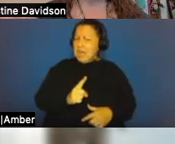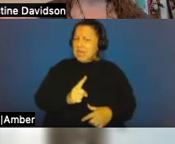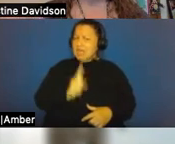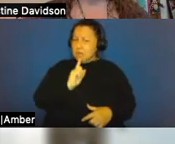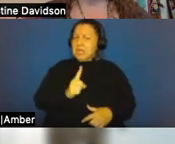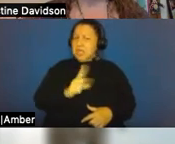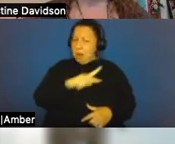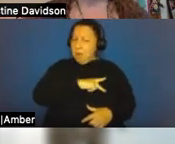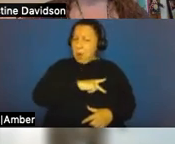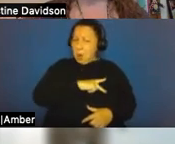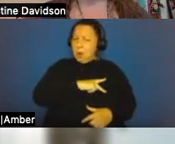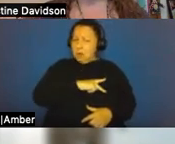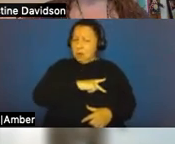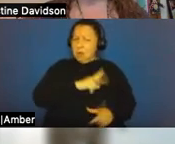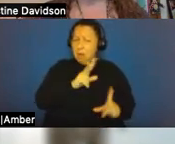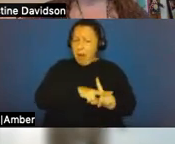personal. And